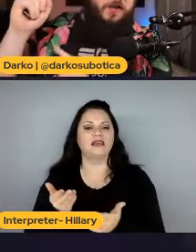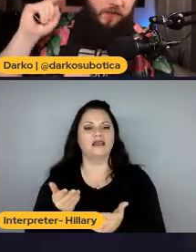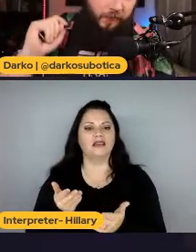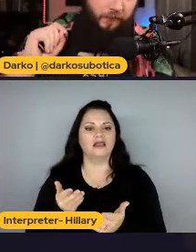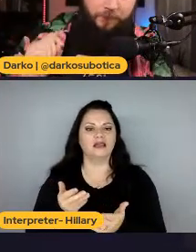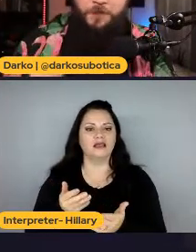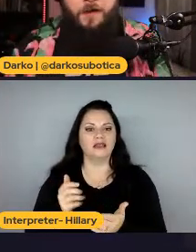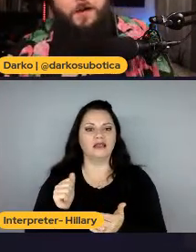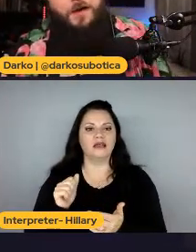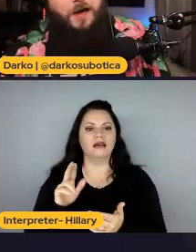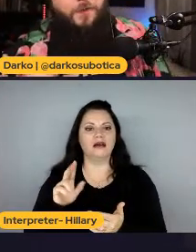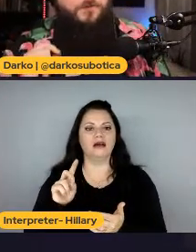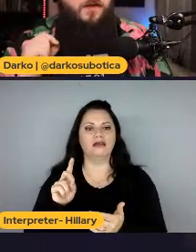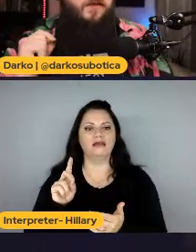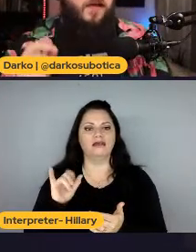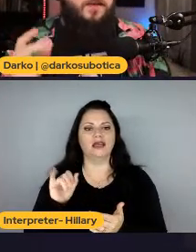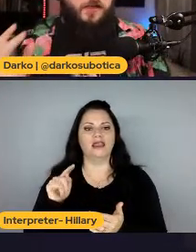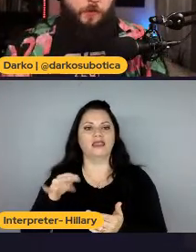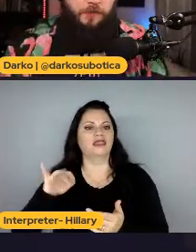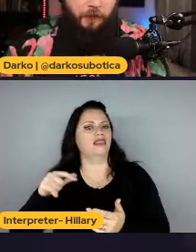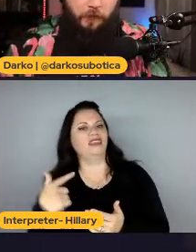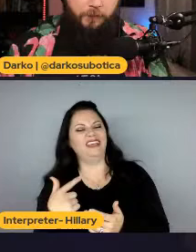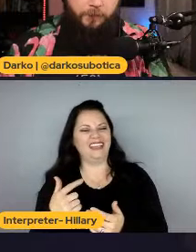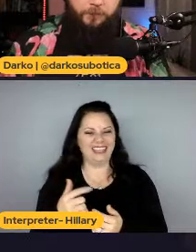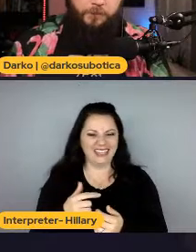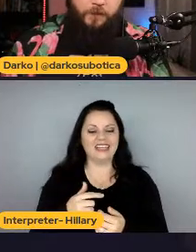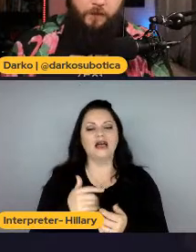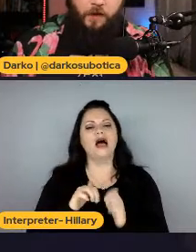say auditing, things that we